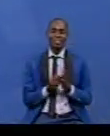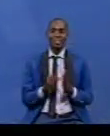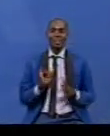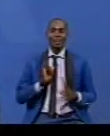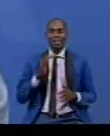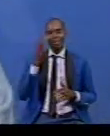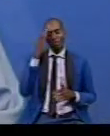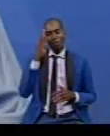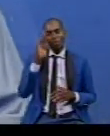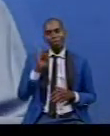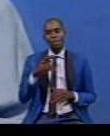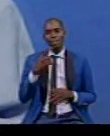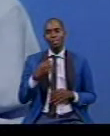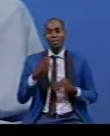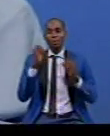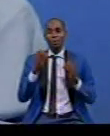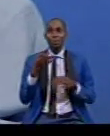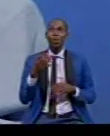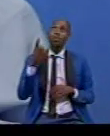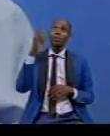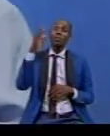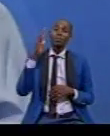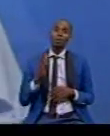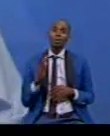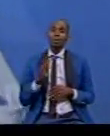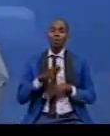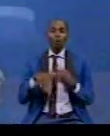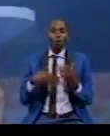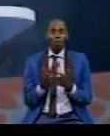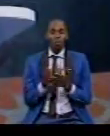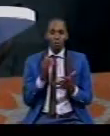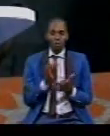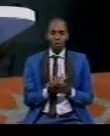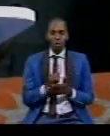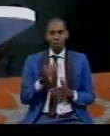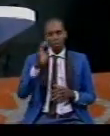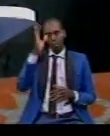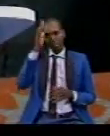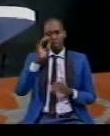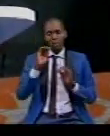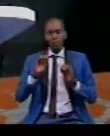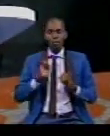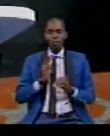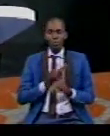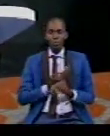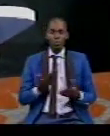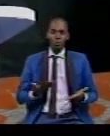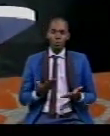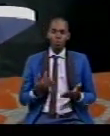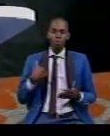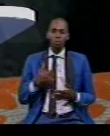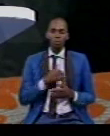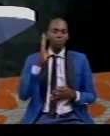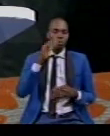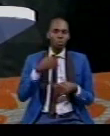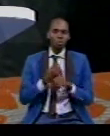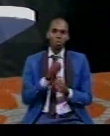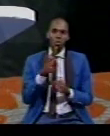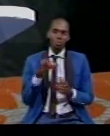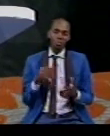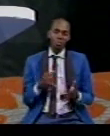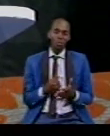you have strayed away, you have gone away, he comes for restoration, to restore